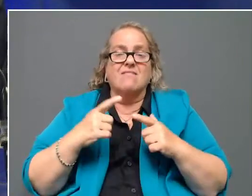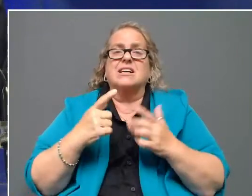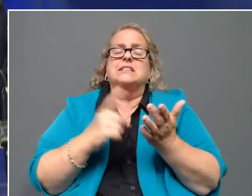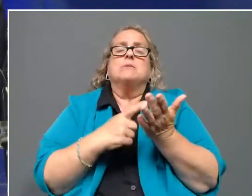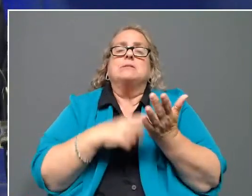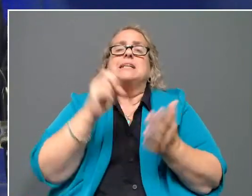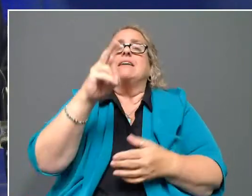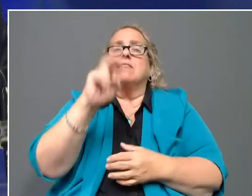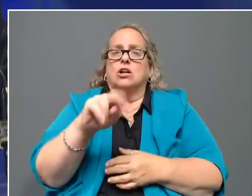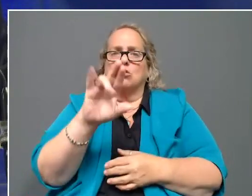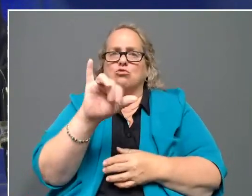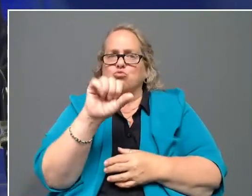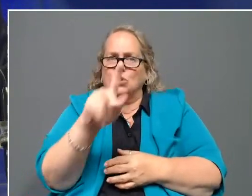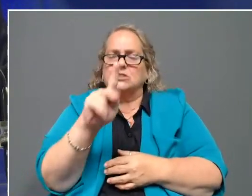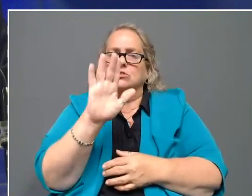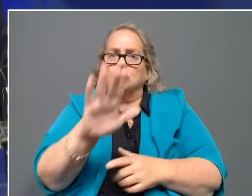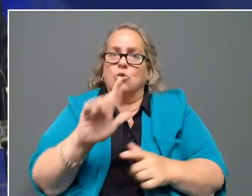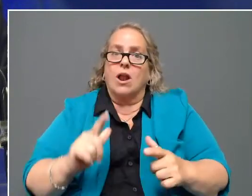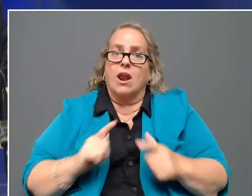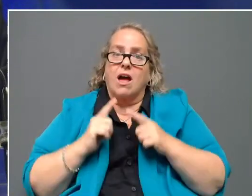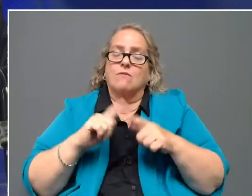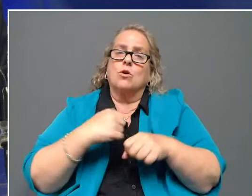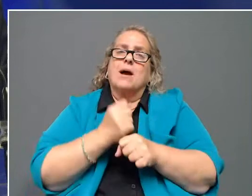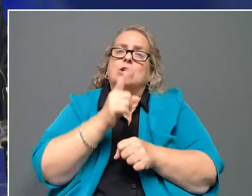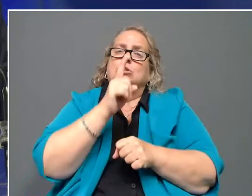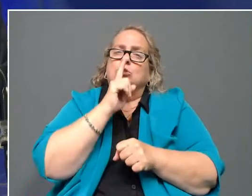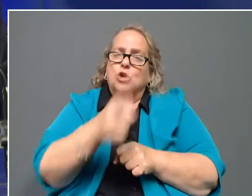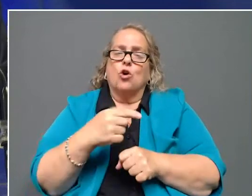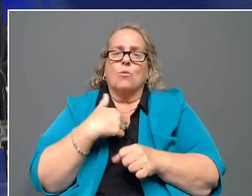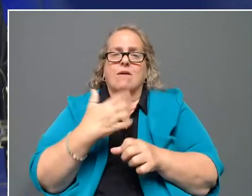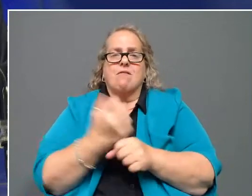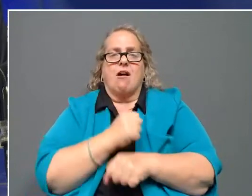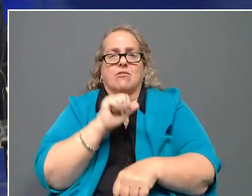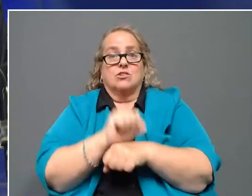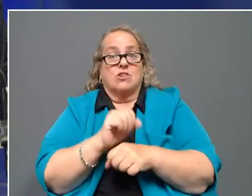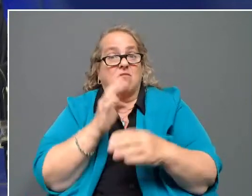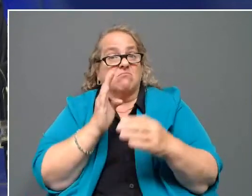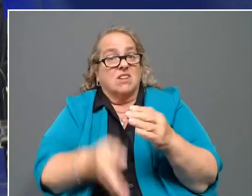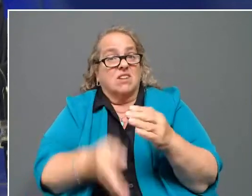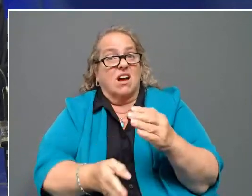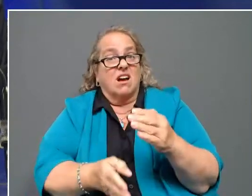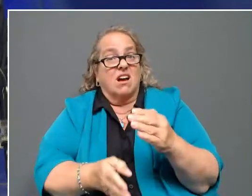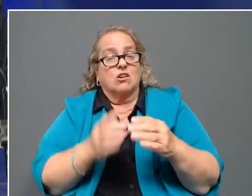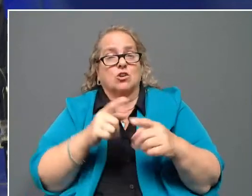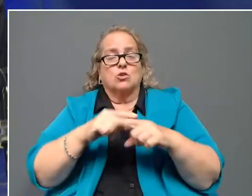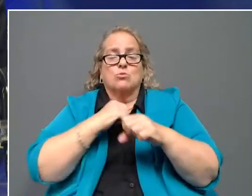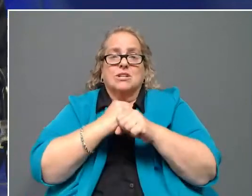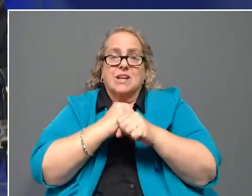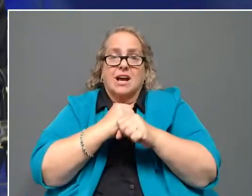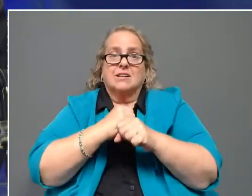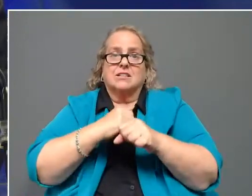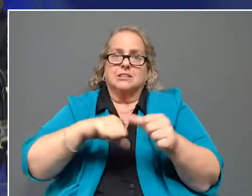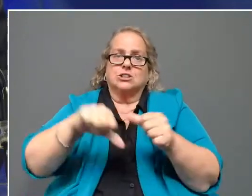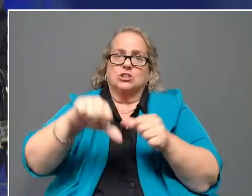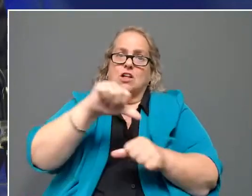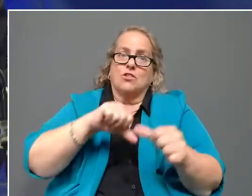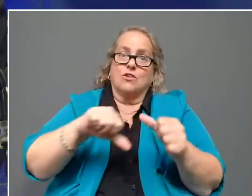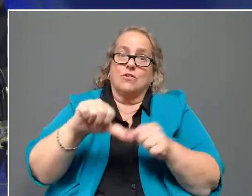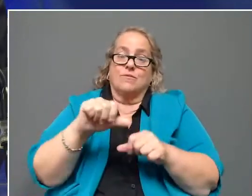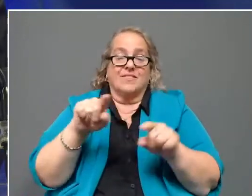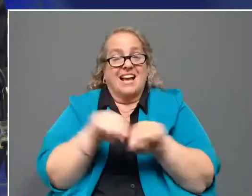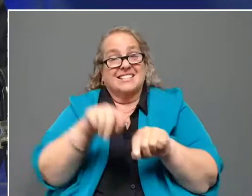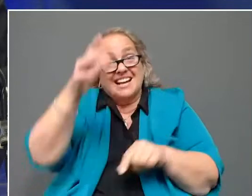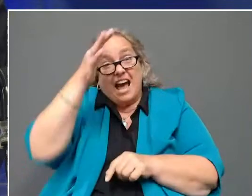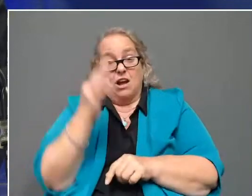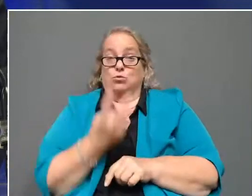to make sure that we got the job done to protect one another. As a dad of 2 kids, I